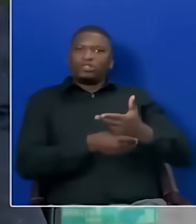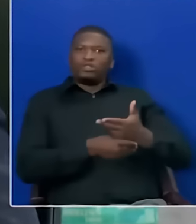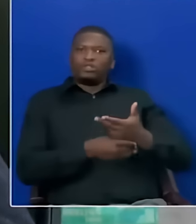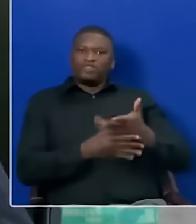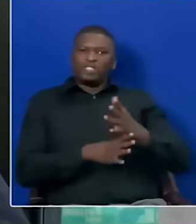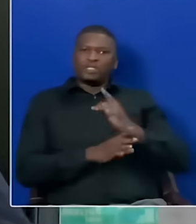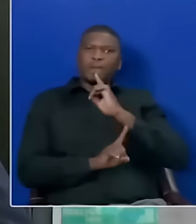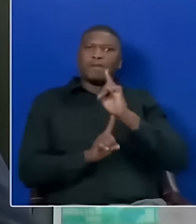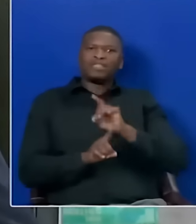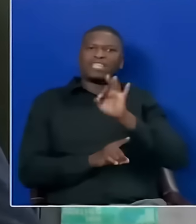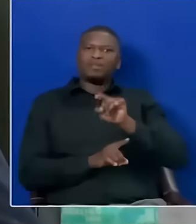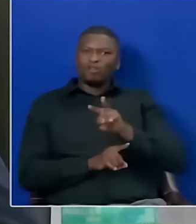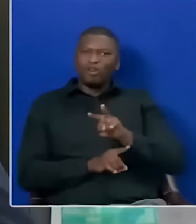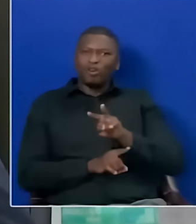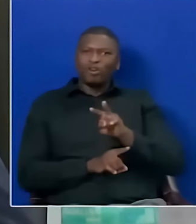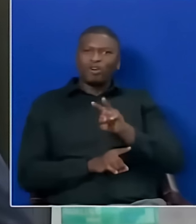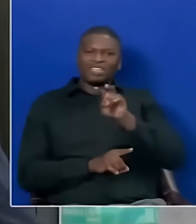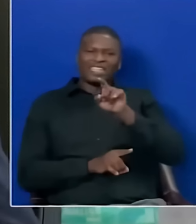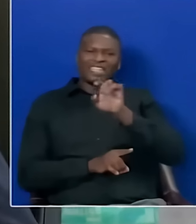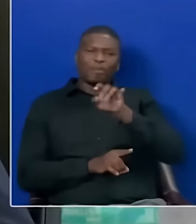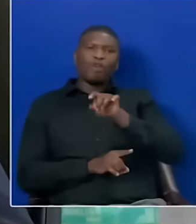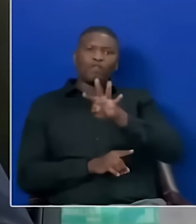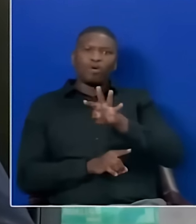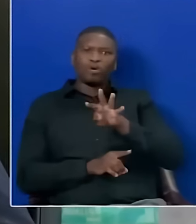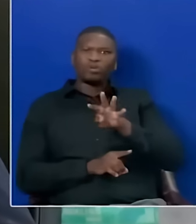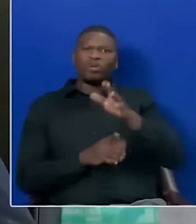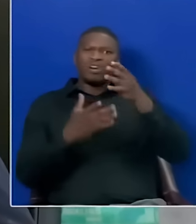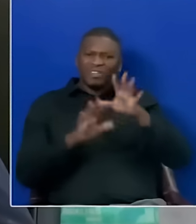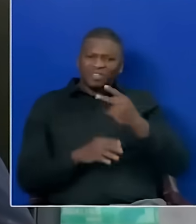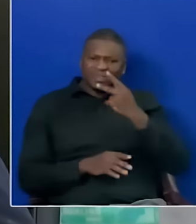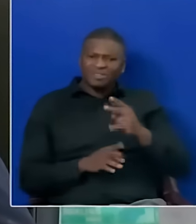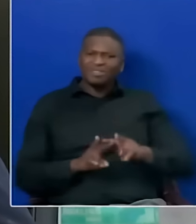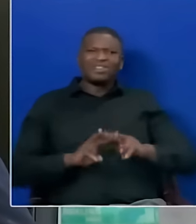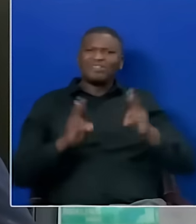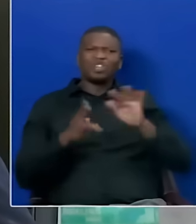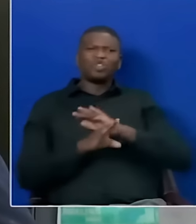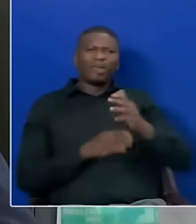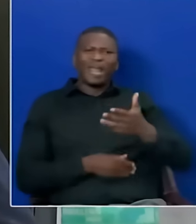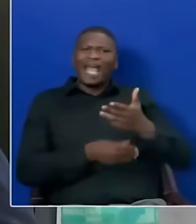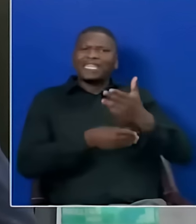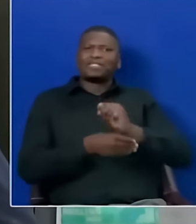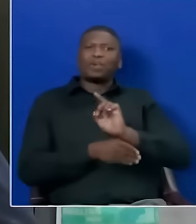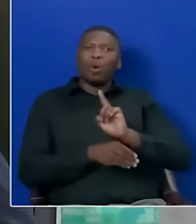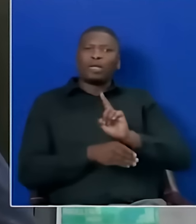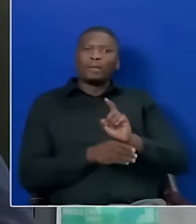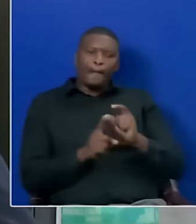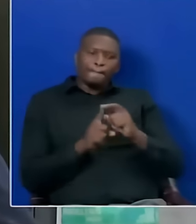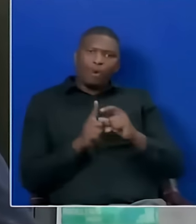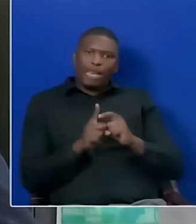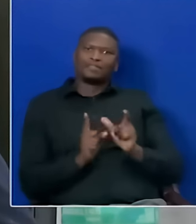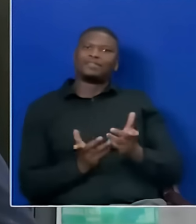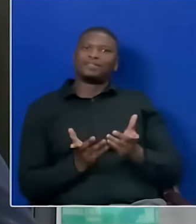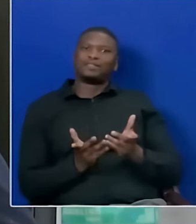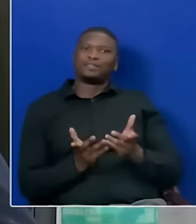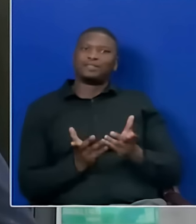already dealt with 3.4, and we know it's not cartridge cases. Those are bullets. And they are